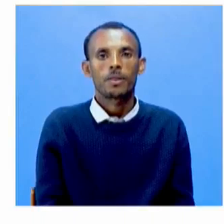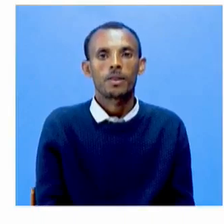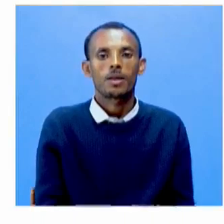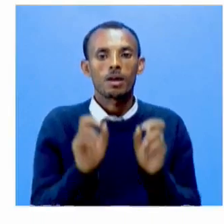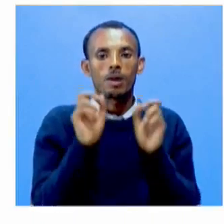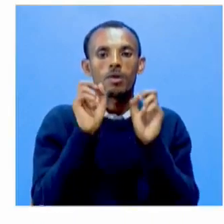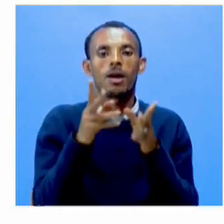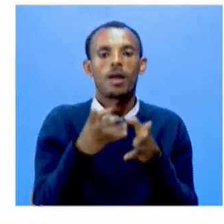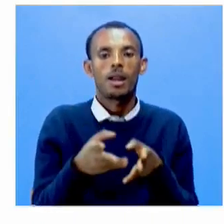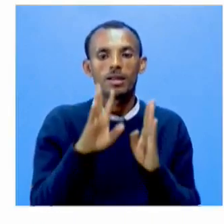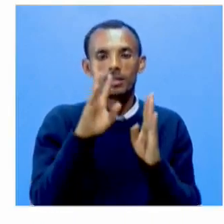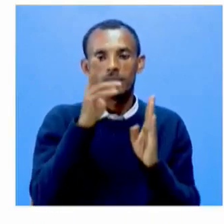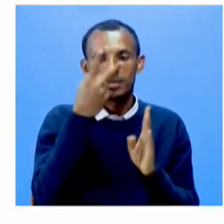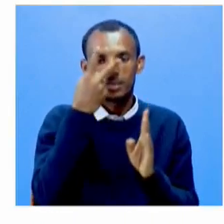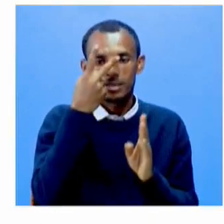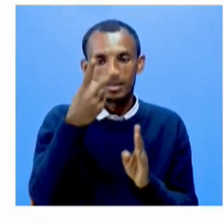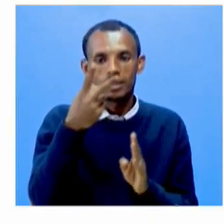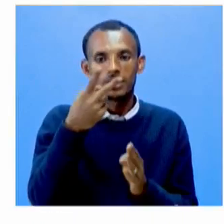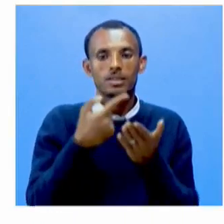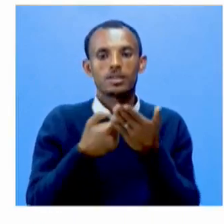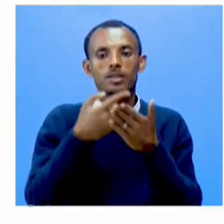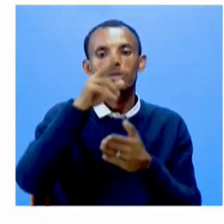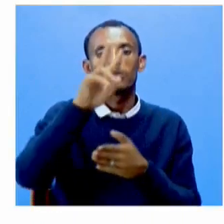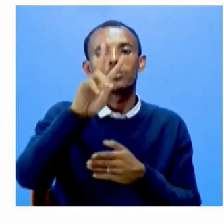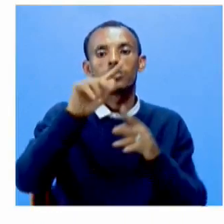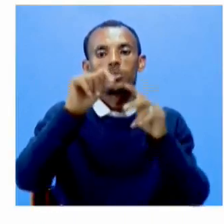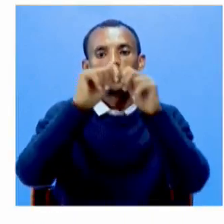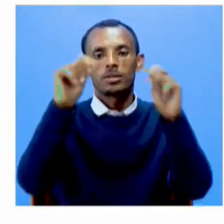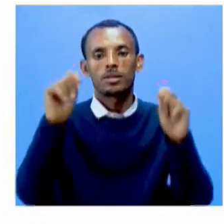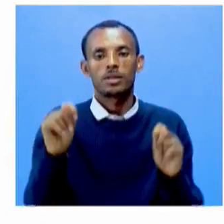okay, let's take this triangle,